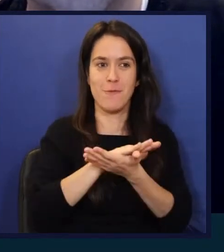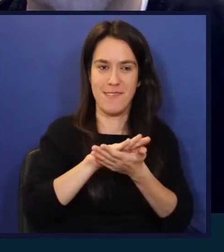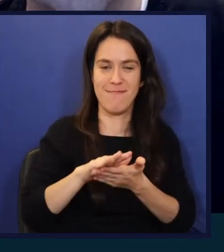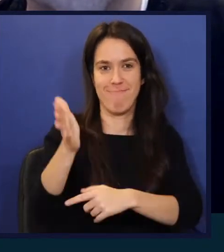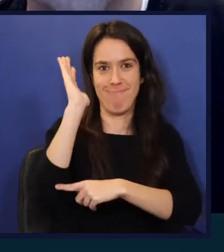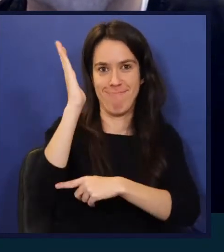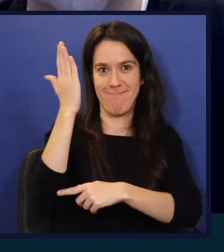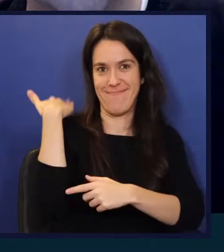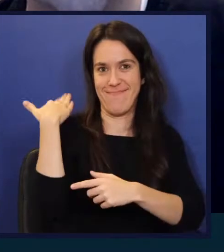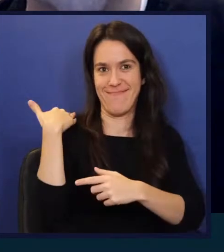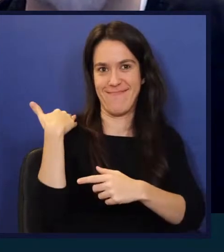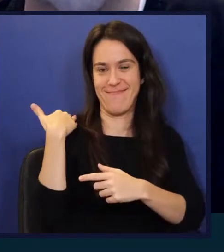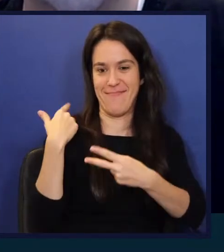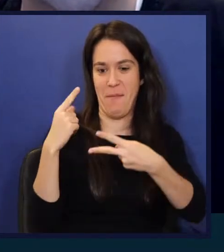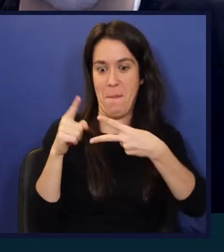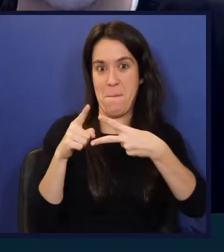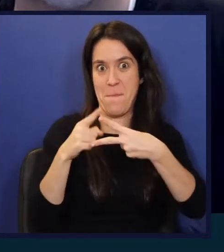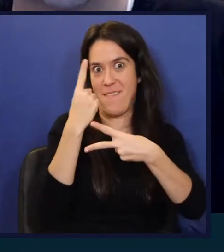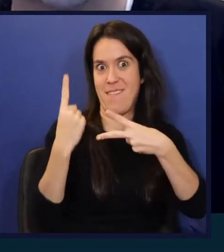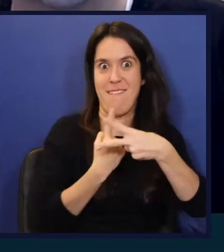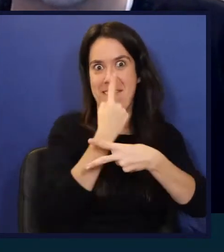evening. Really enjoyed it.